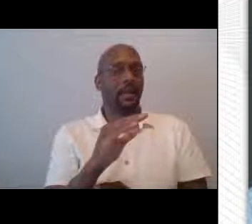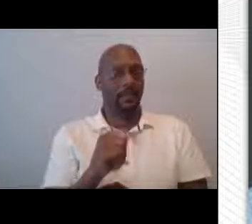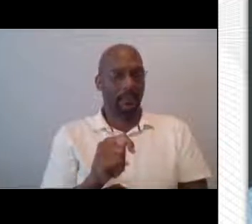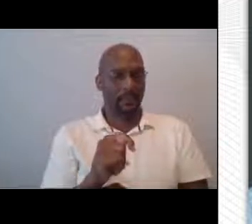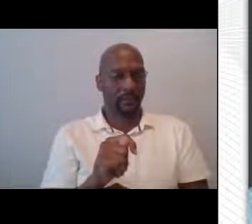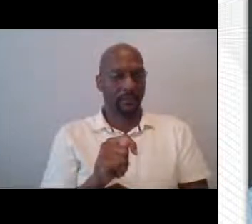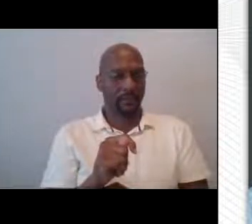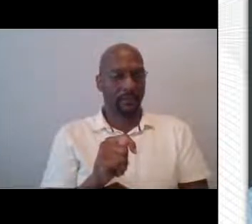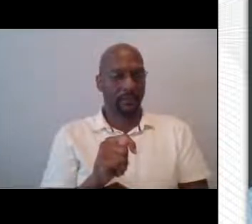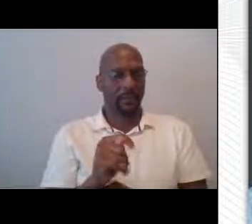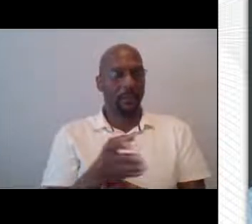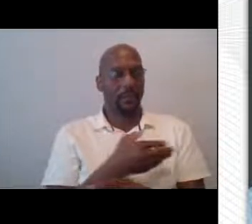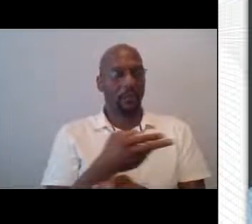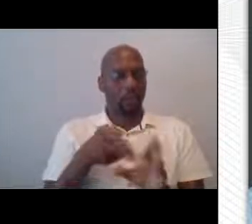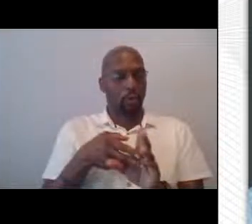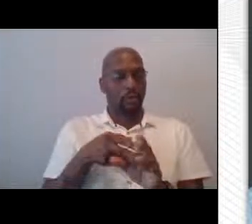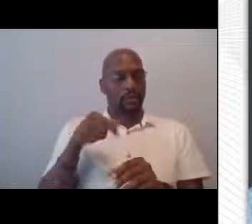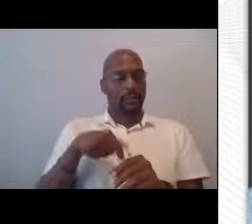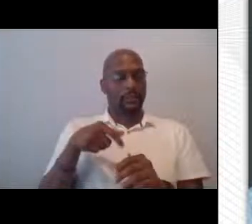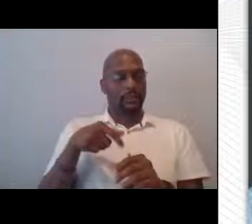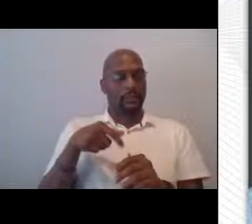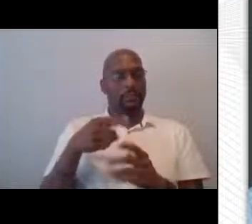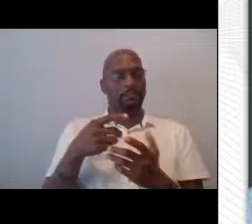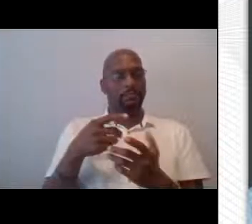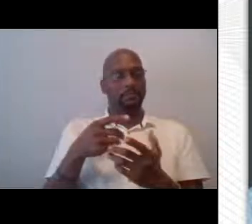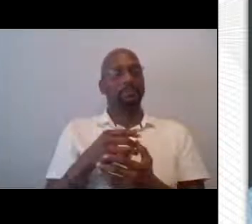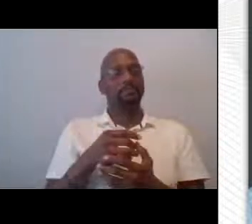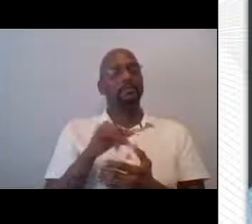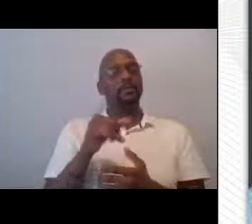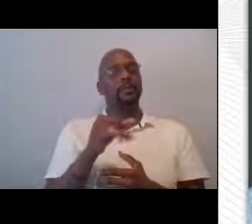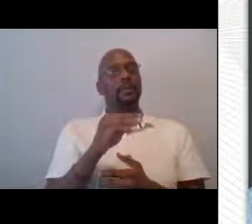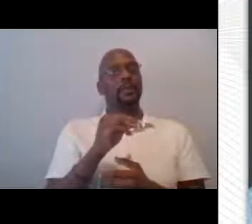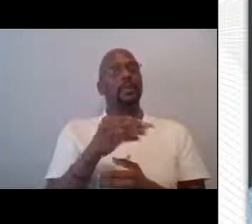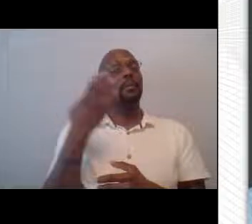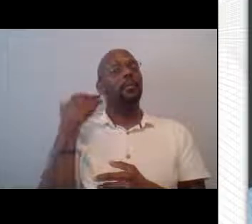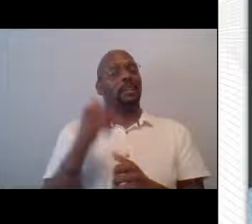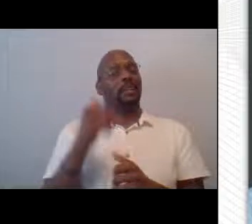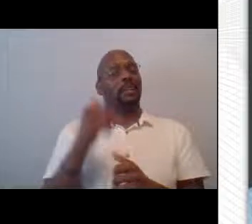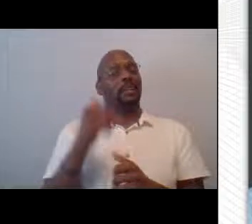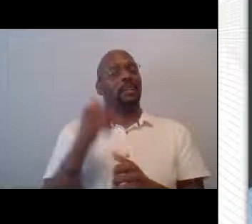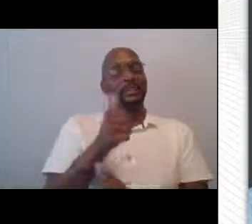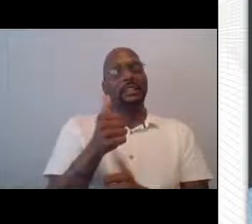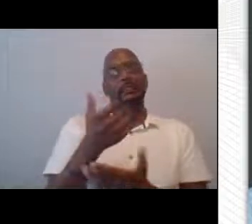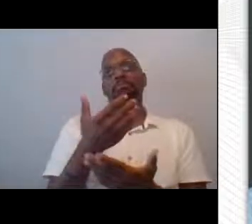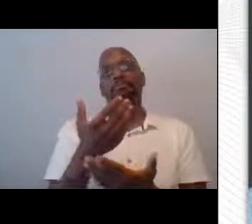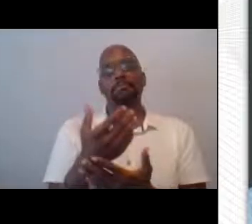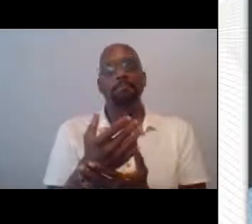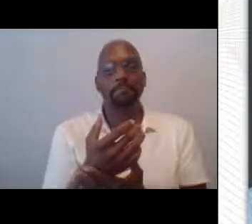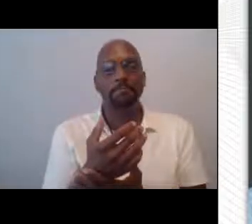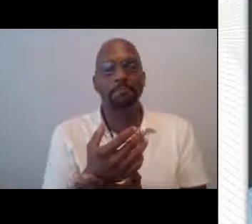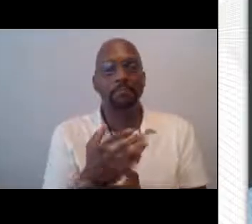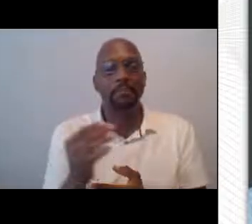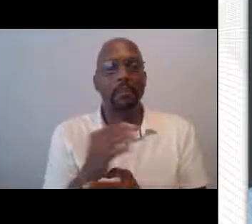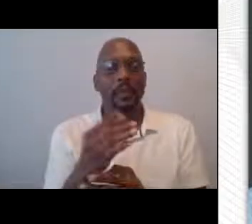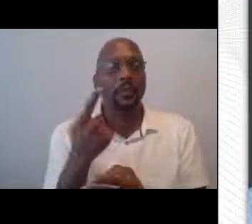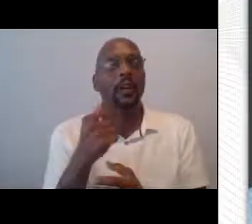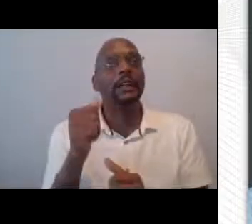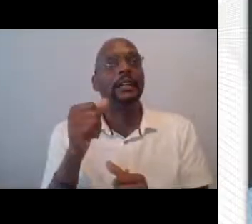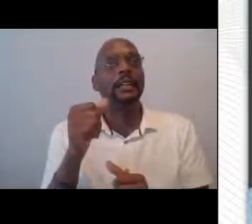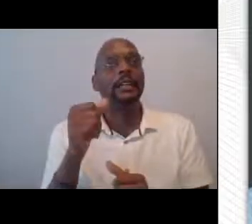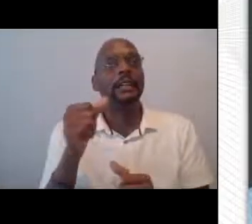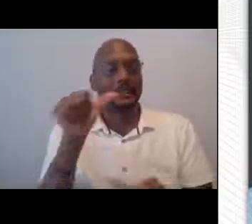Prior to joining CalSTART, Jimmy was Senior Vehicles Analyst at the Union of Concerned Scientists, where he